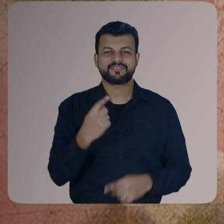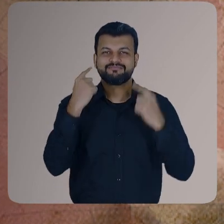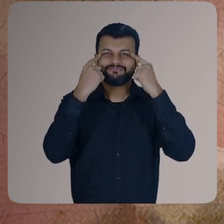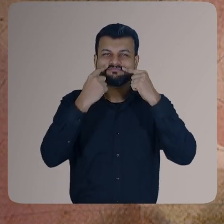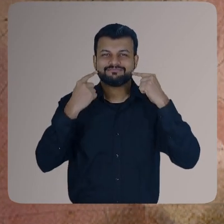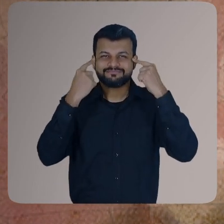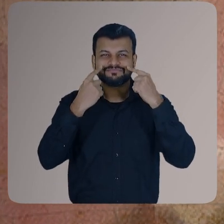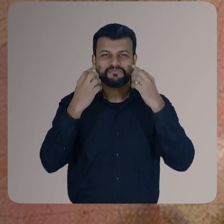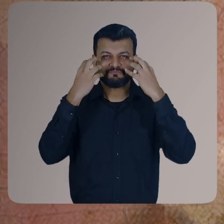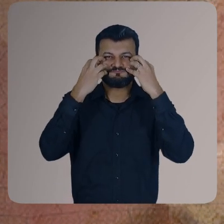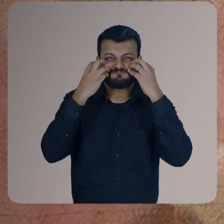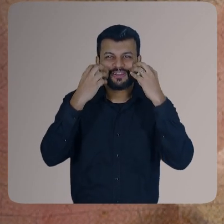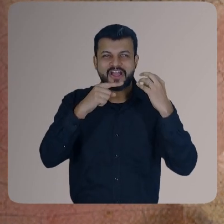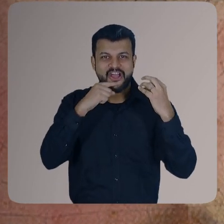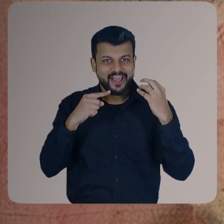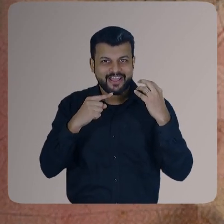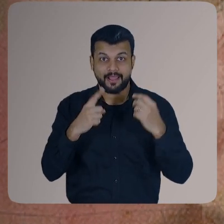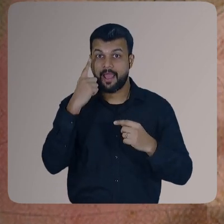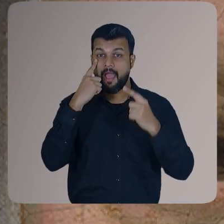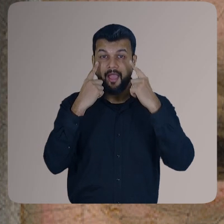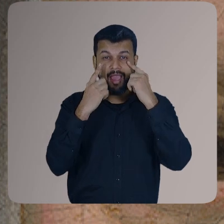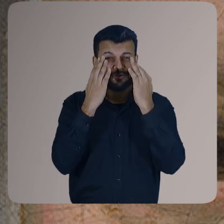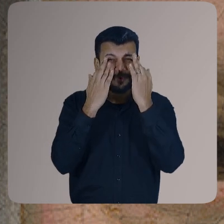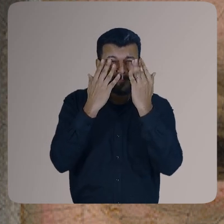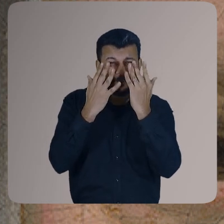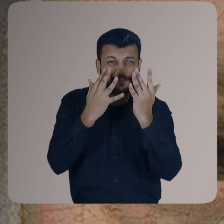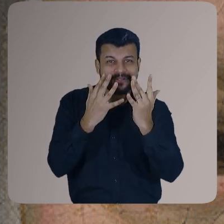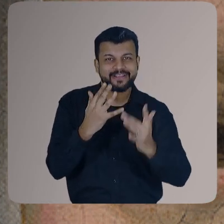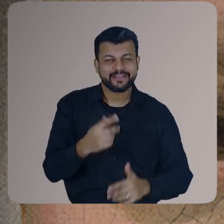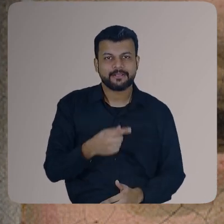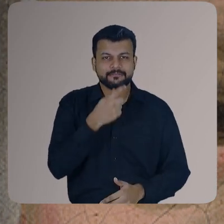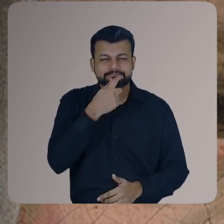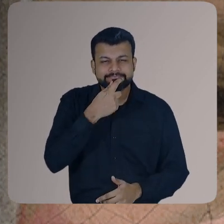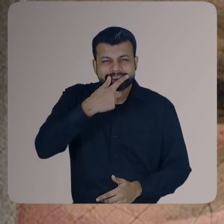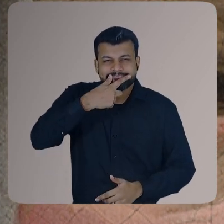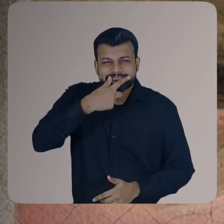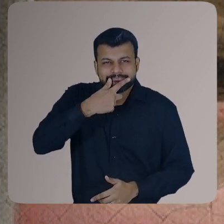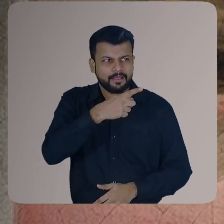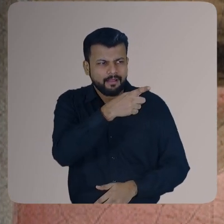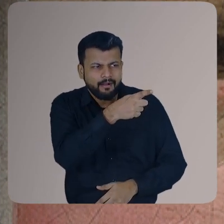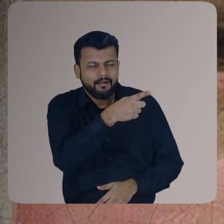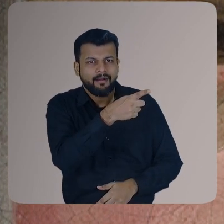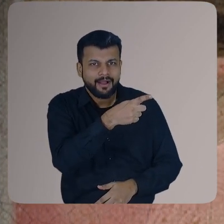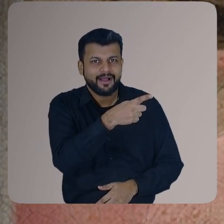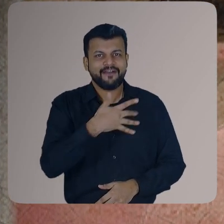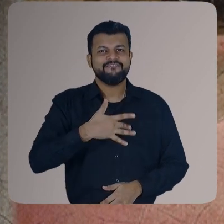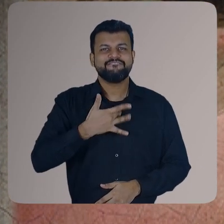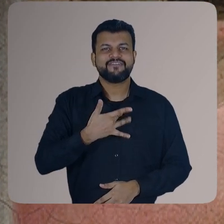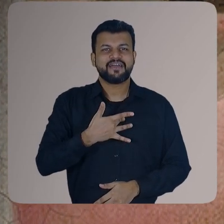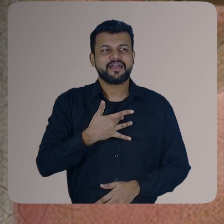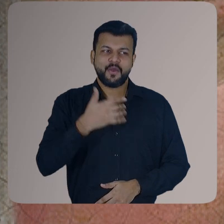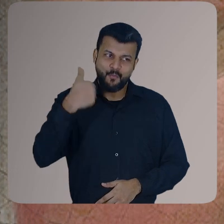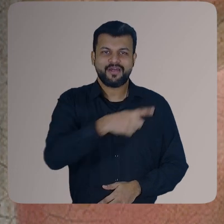he recorded this woman's round, rosy cheeks, her twinkling eyes, and her slight smile, which make her seem